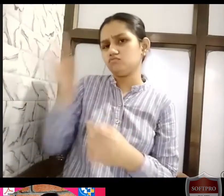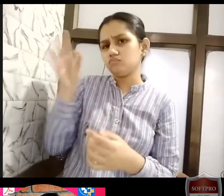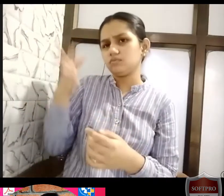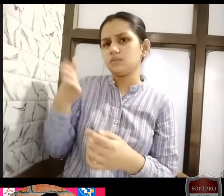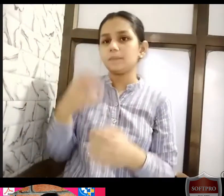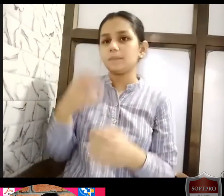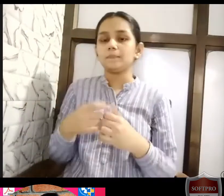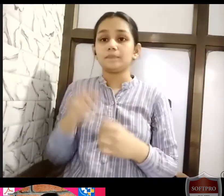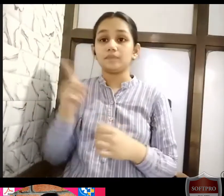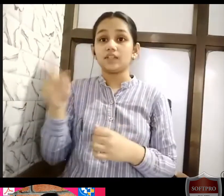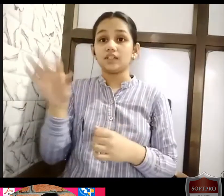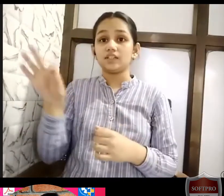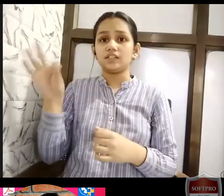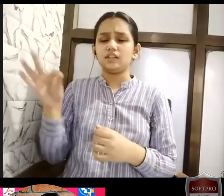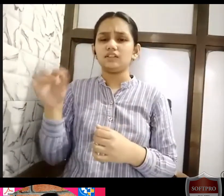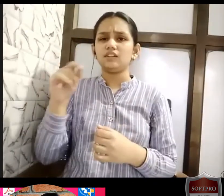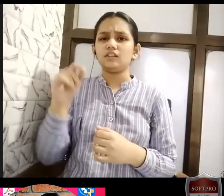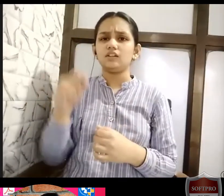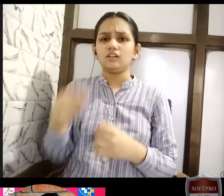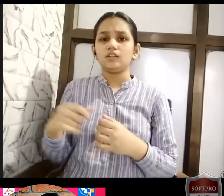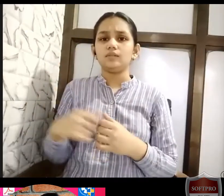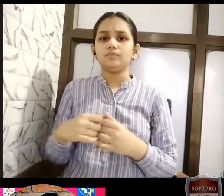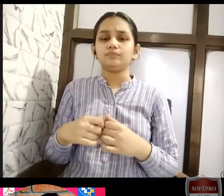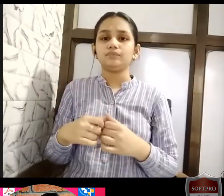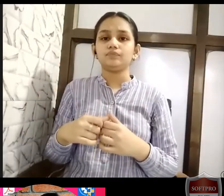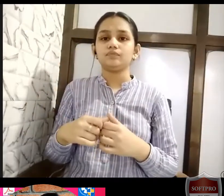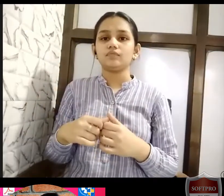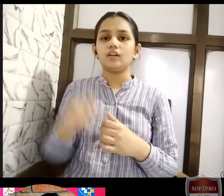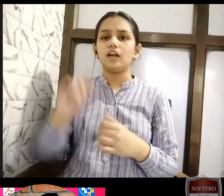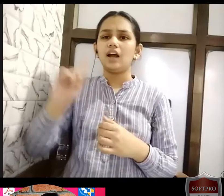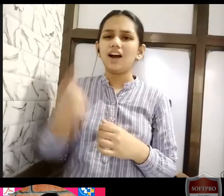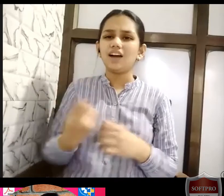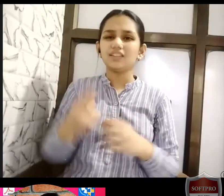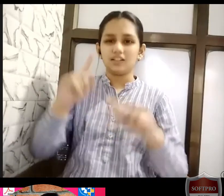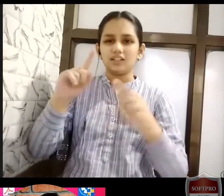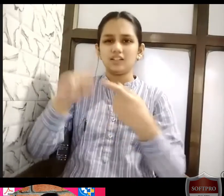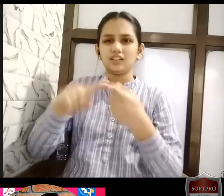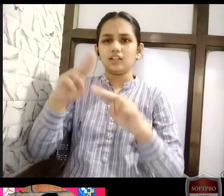In this what I will give? I will give another effect.